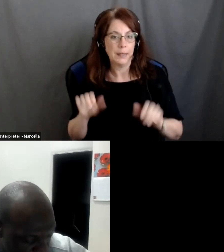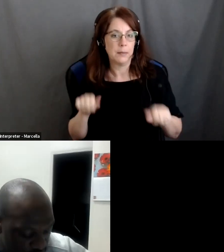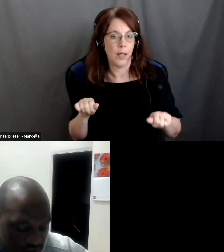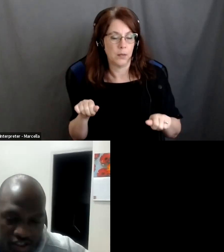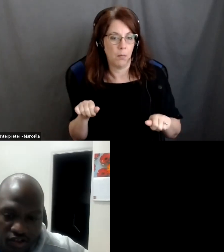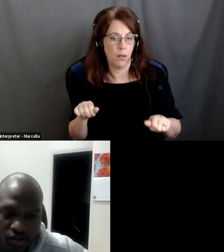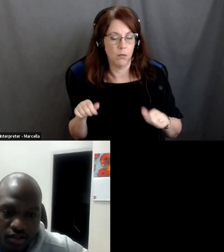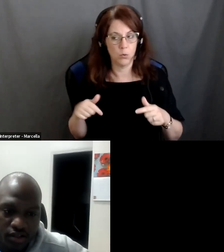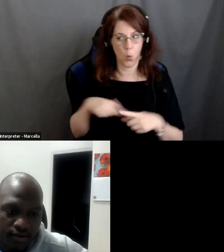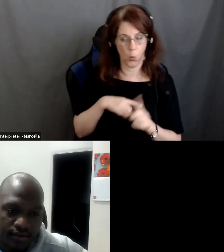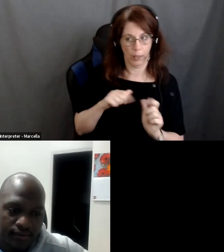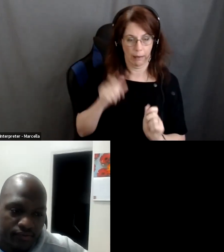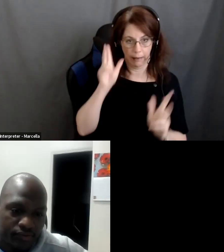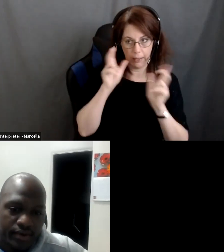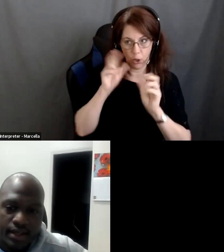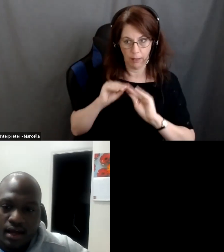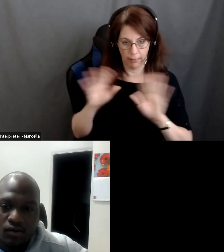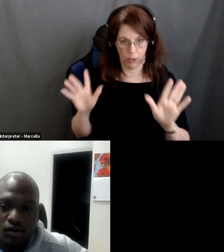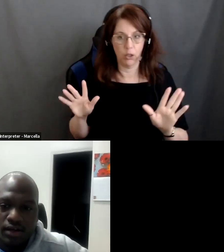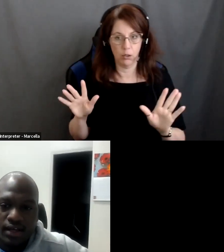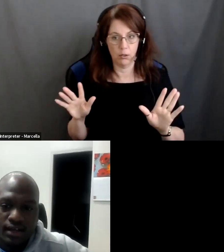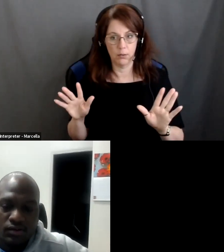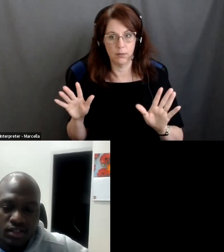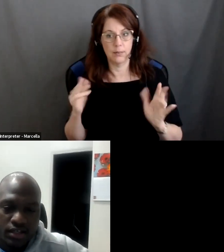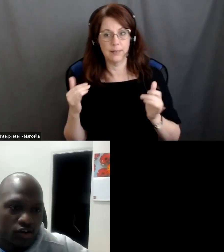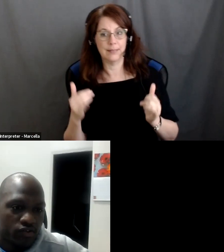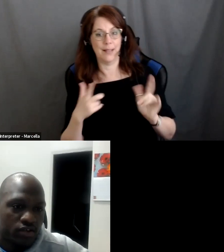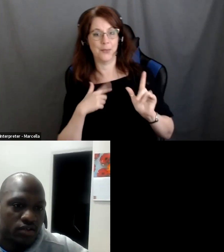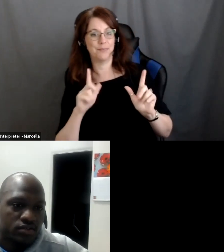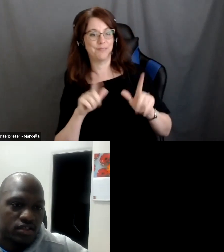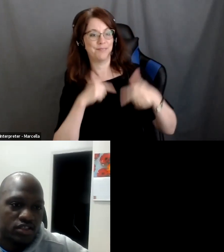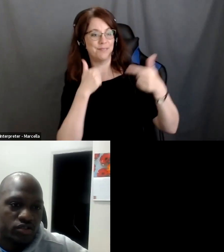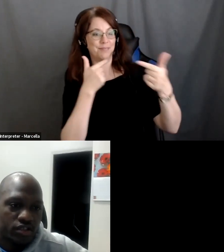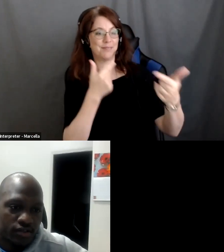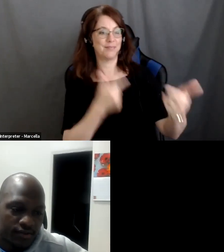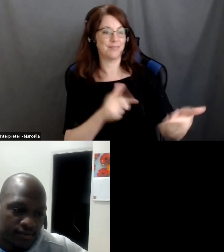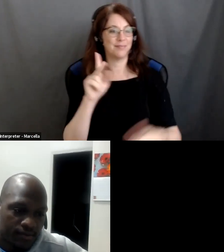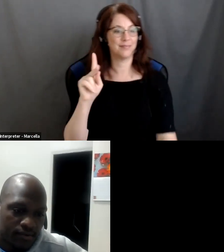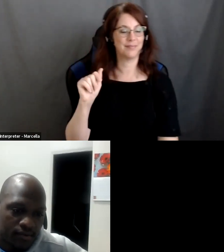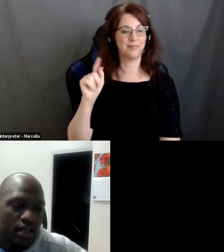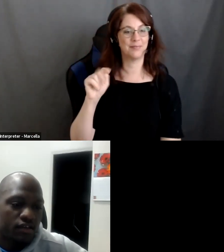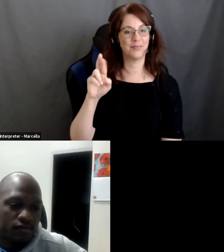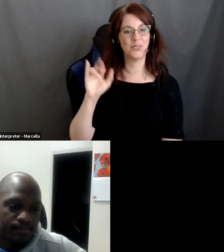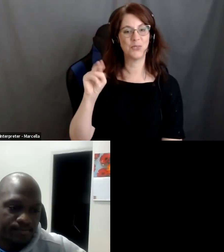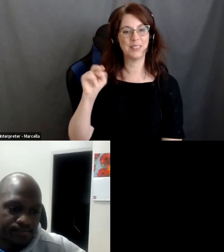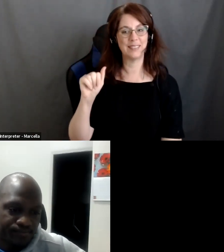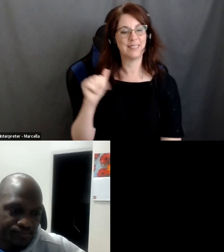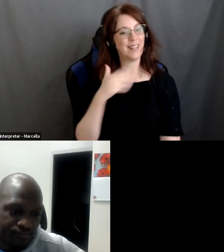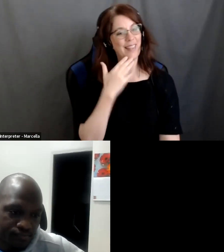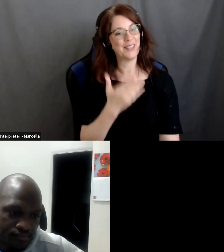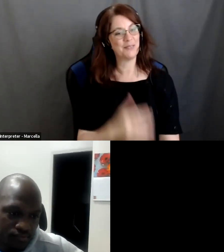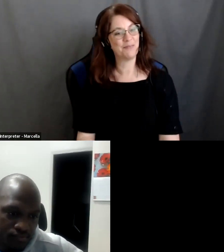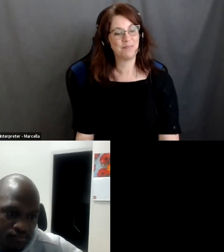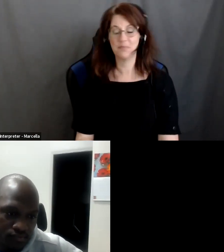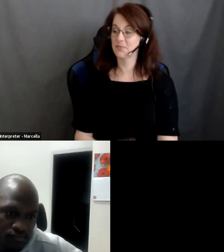to allow us to hear you clearly. And I'll go ahead and I'll turn it over to Katrina. Thank you.